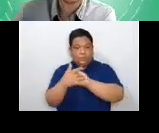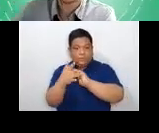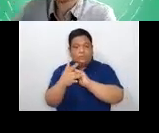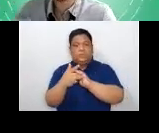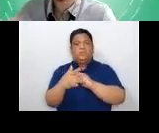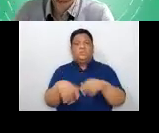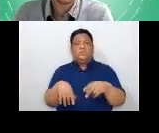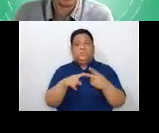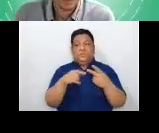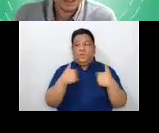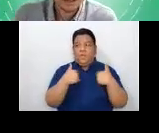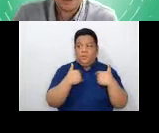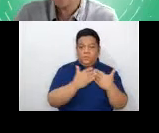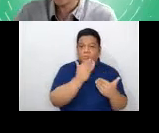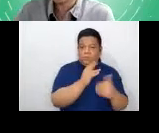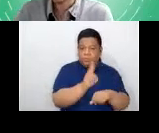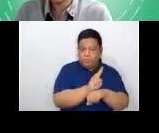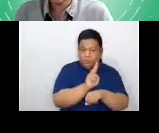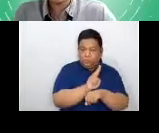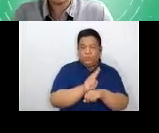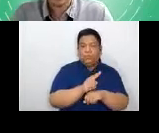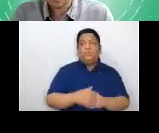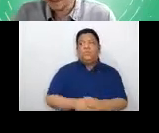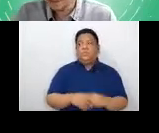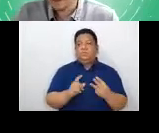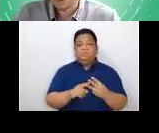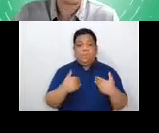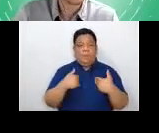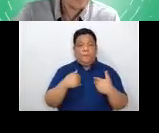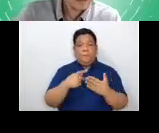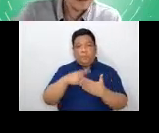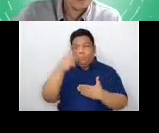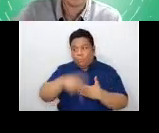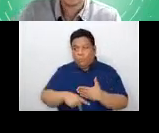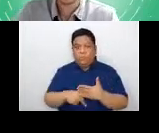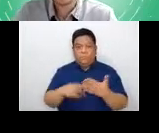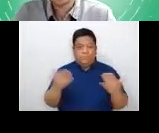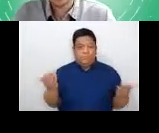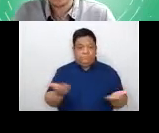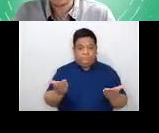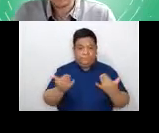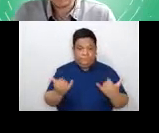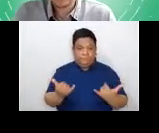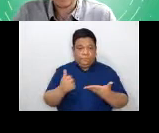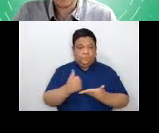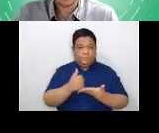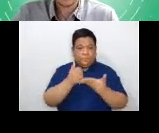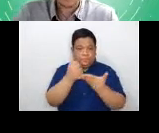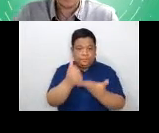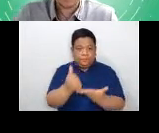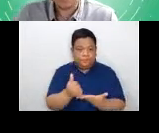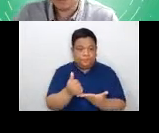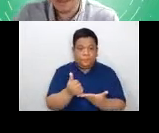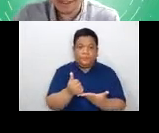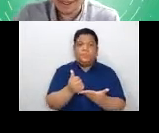because they're digital fabrication. And thanks to programs such as this, which help share